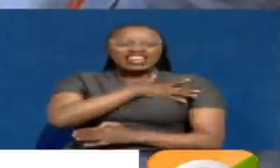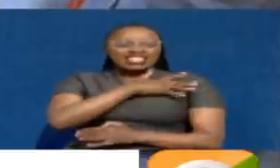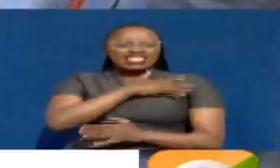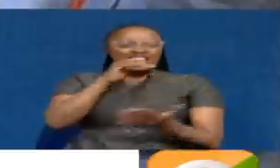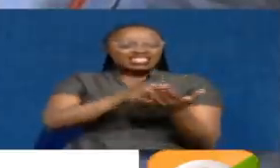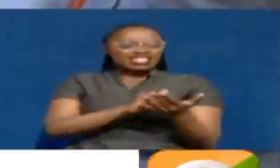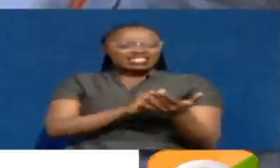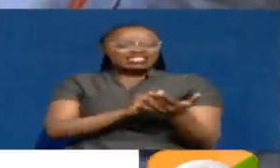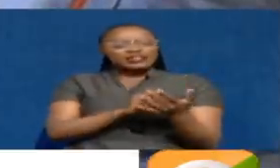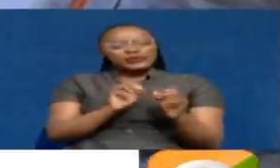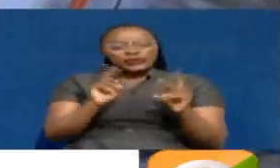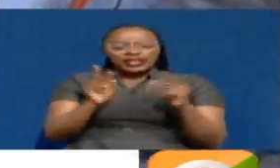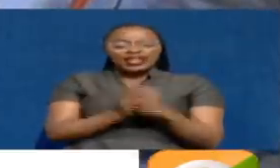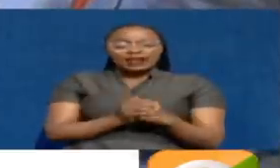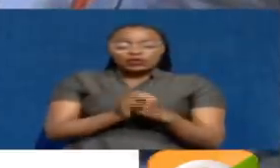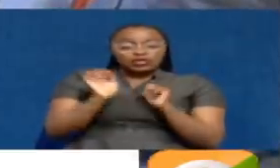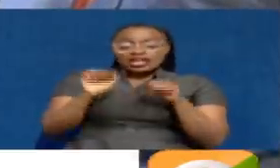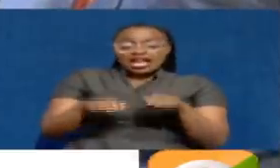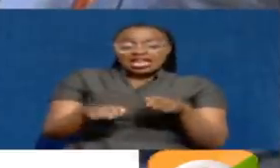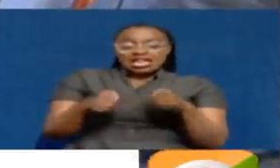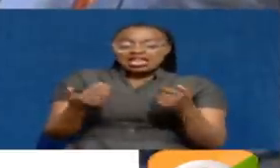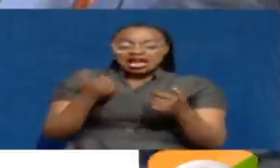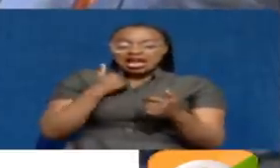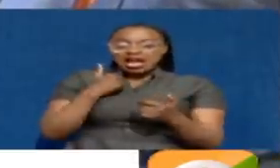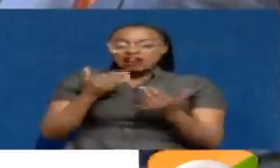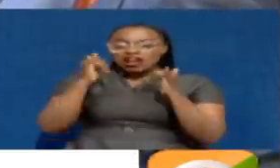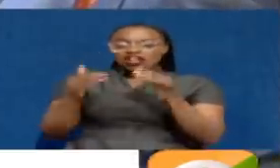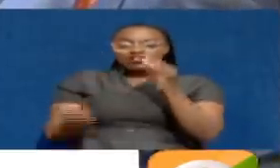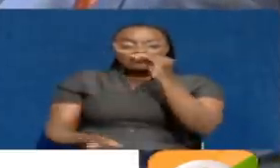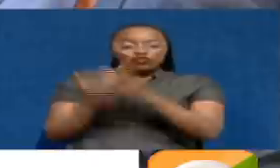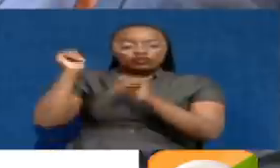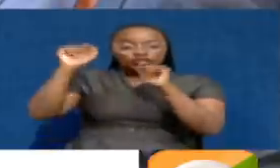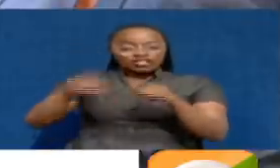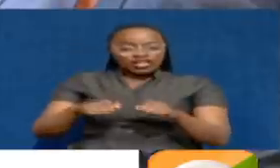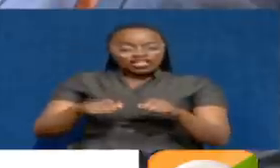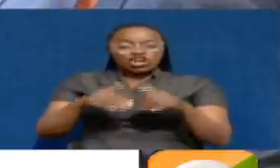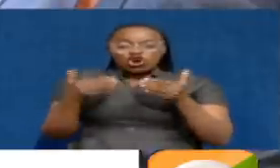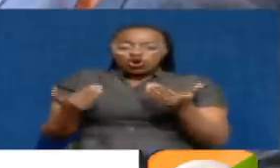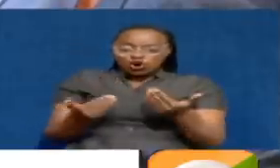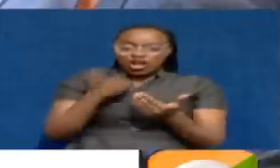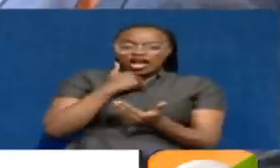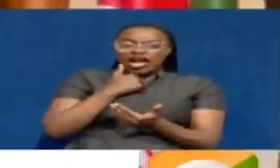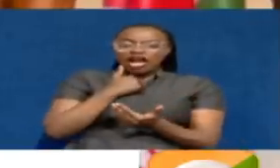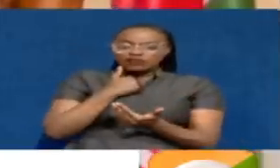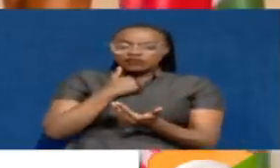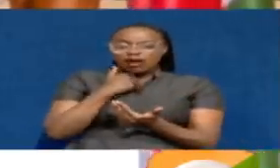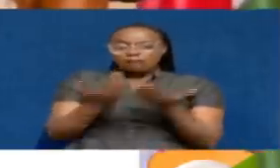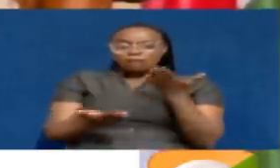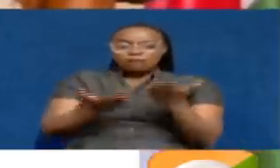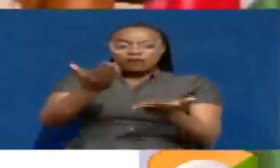again. You can have new formations. We can